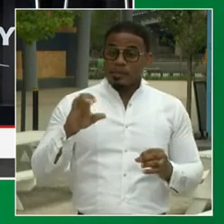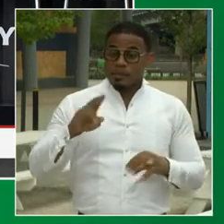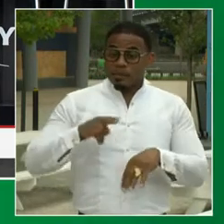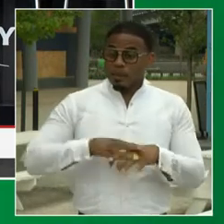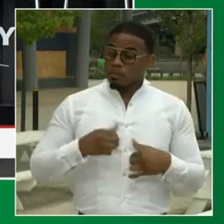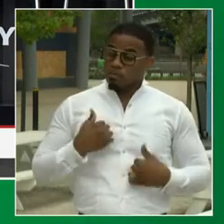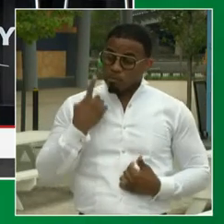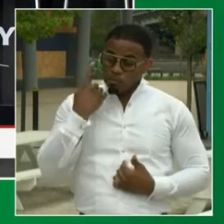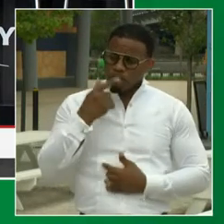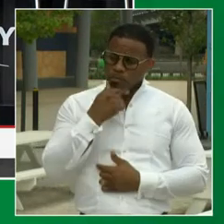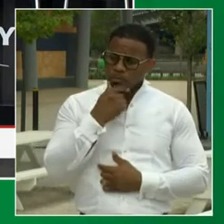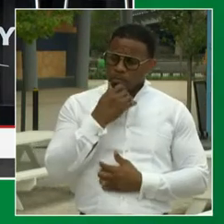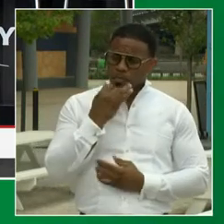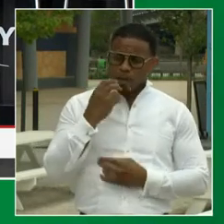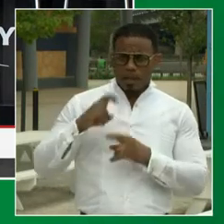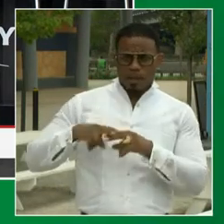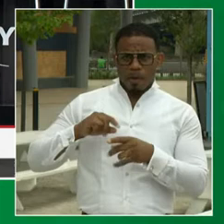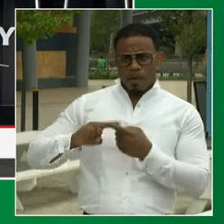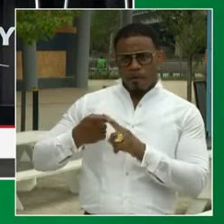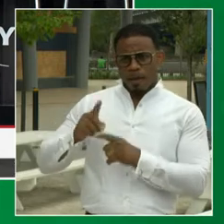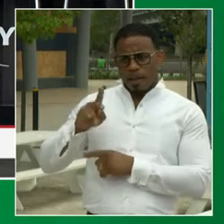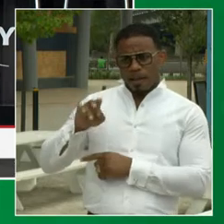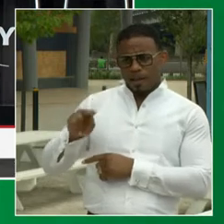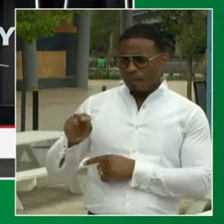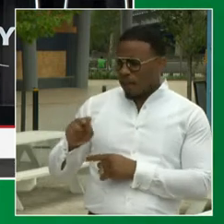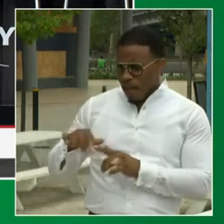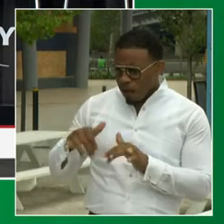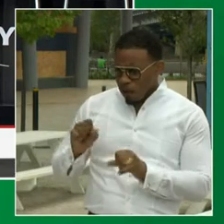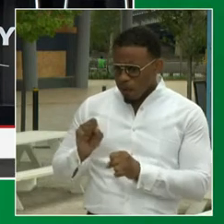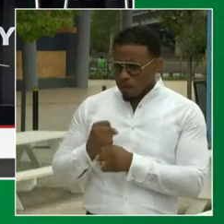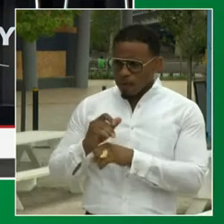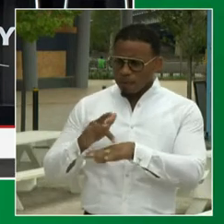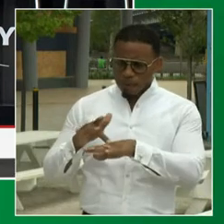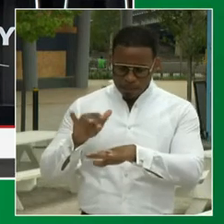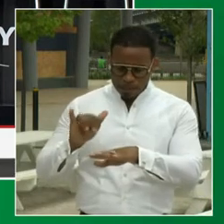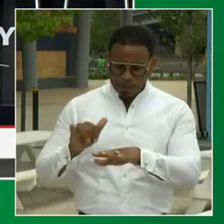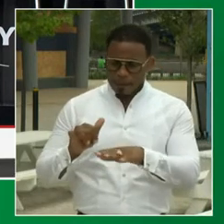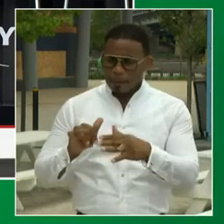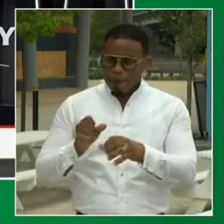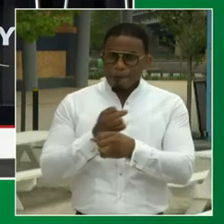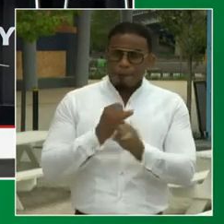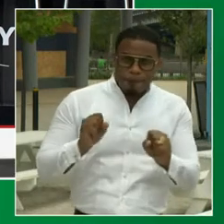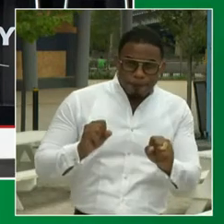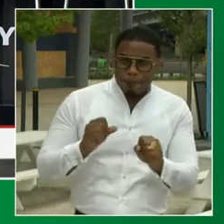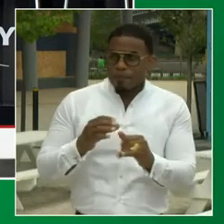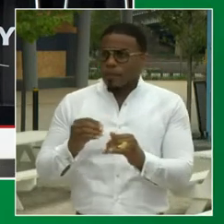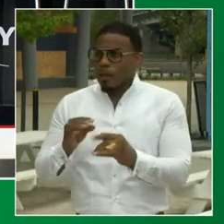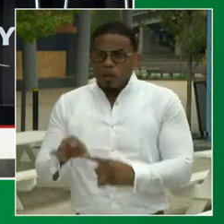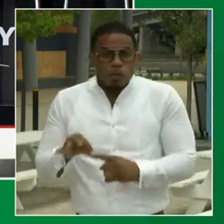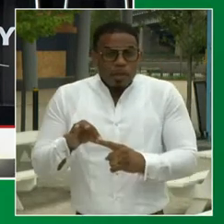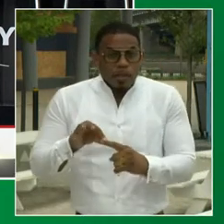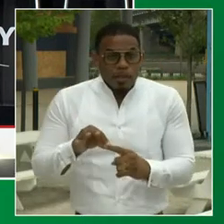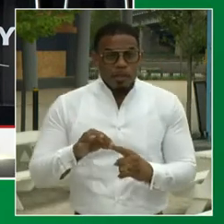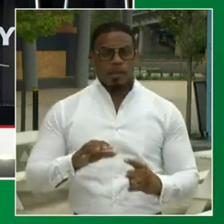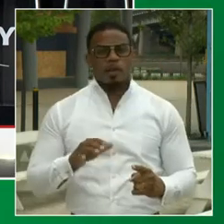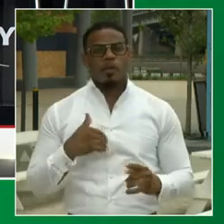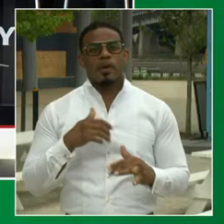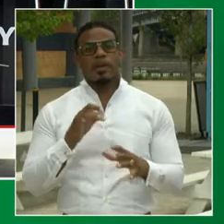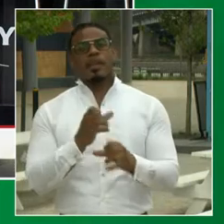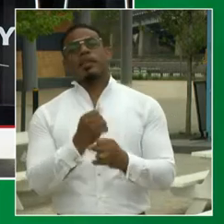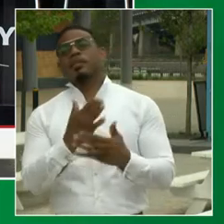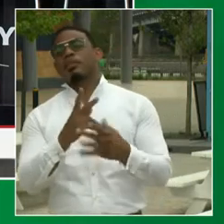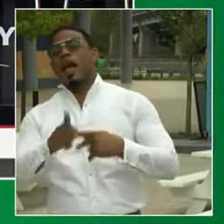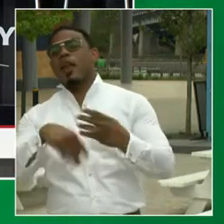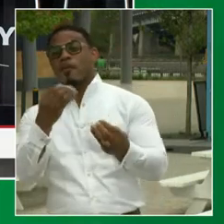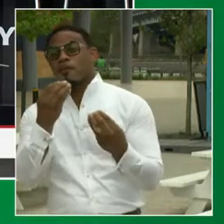I, sat with my friend Kevin Scooty Hollums and we said, how can we create a space that's safe and unique, and we can get some